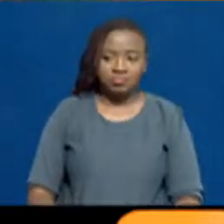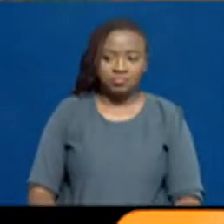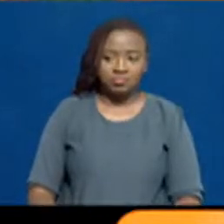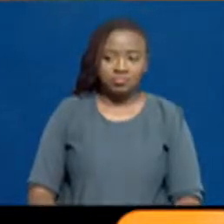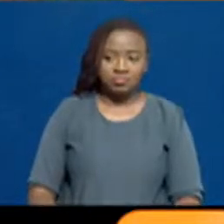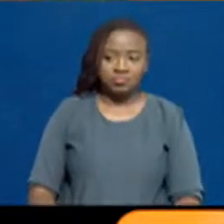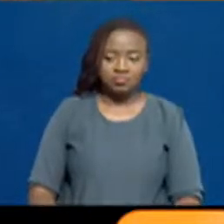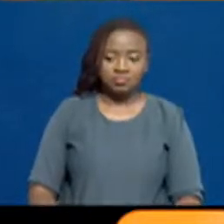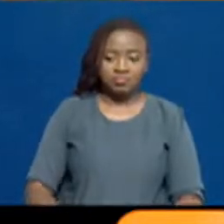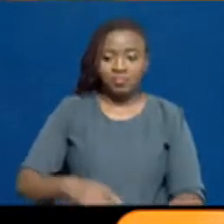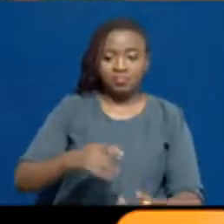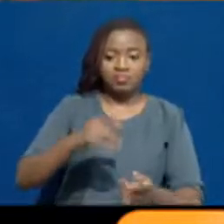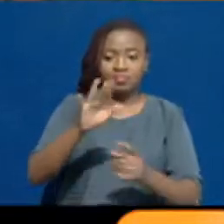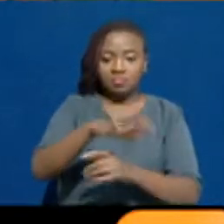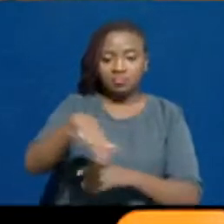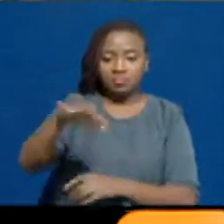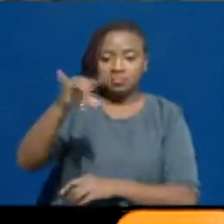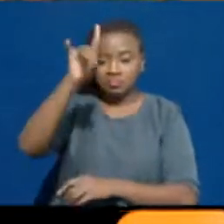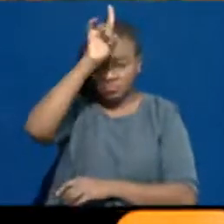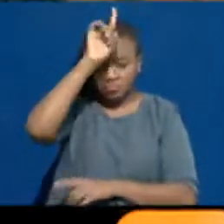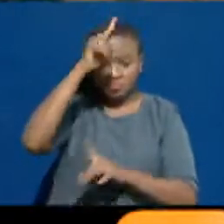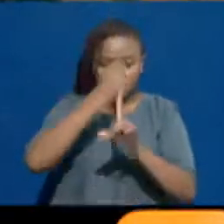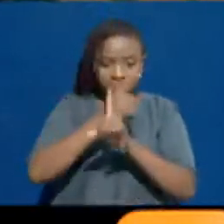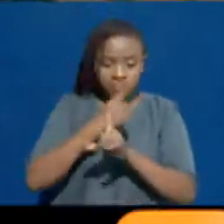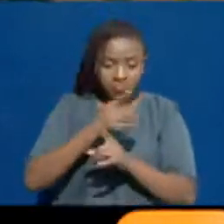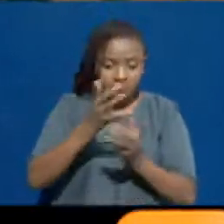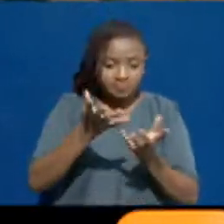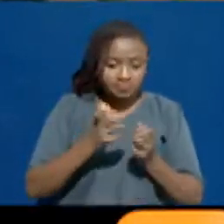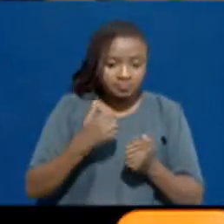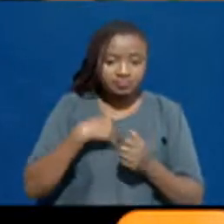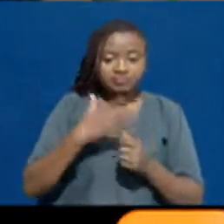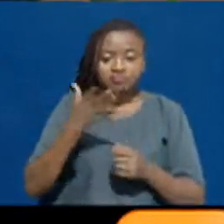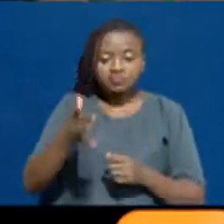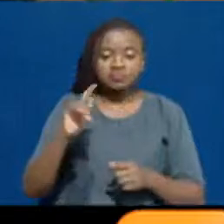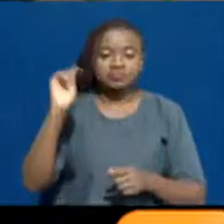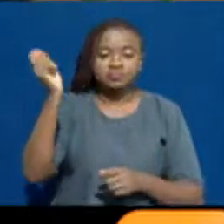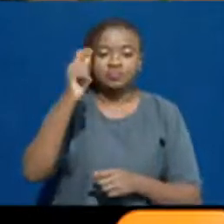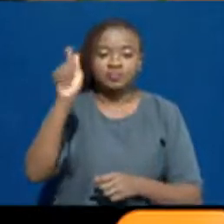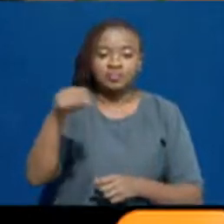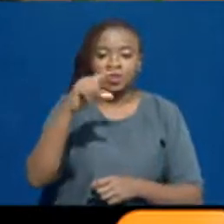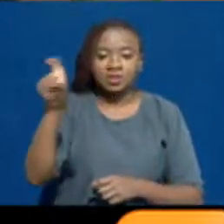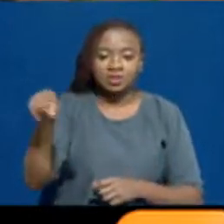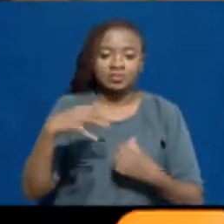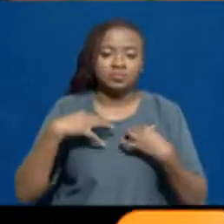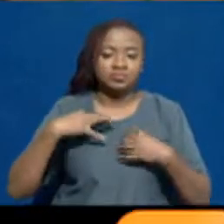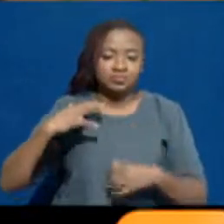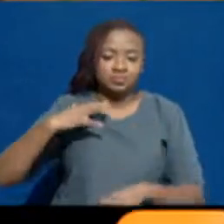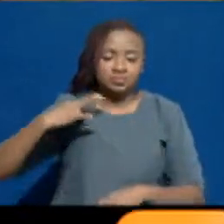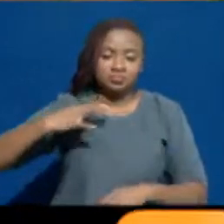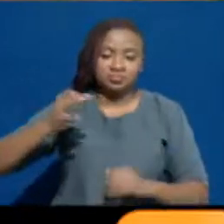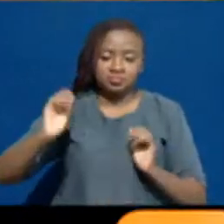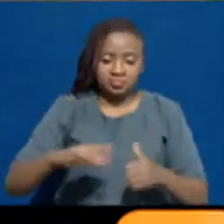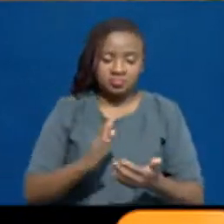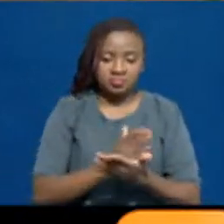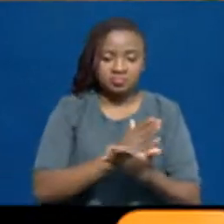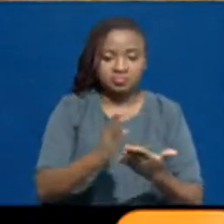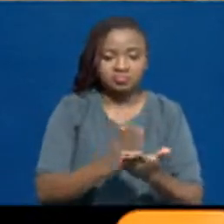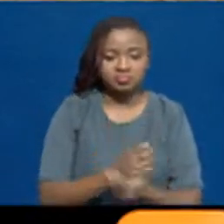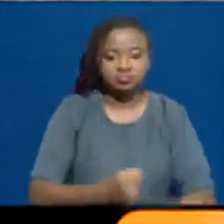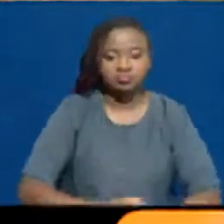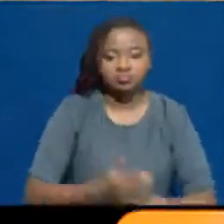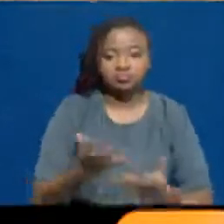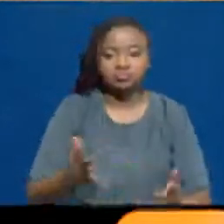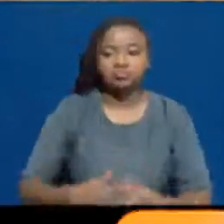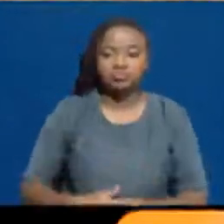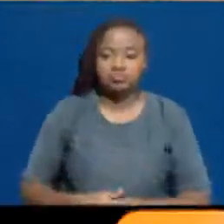need, where now our volunteers and the leadership in that area are able to do the distribution. And